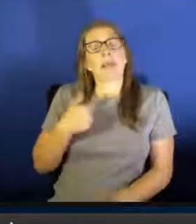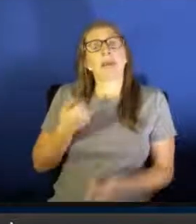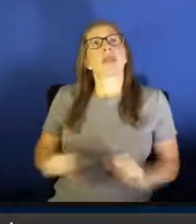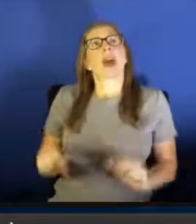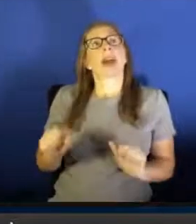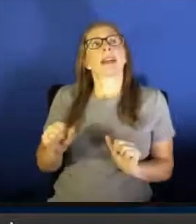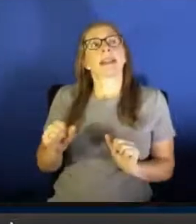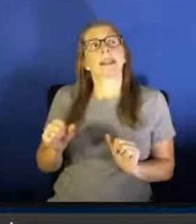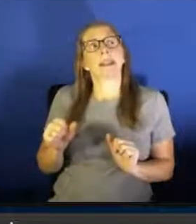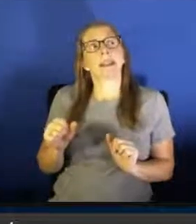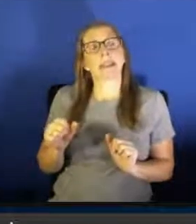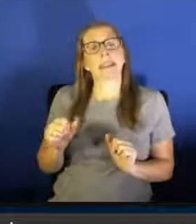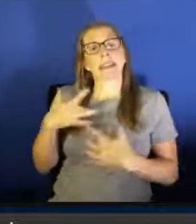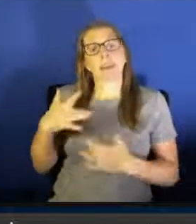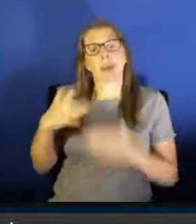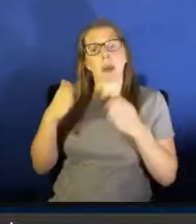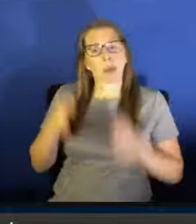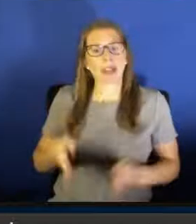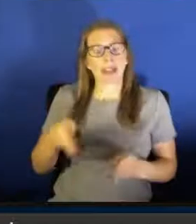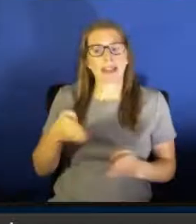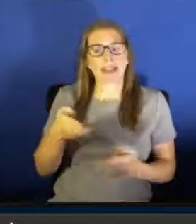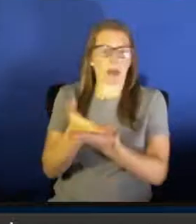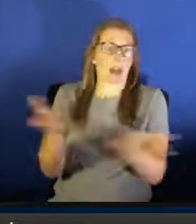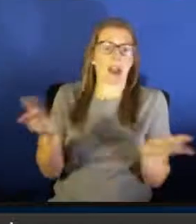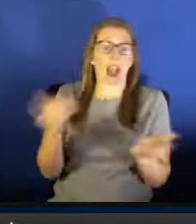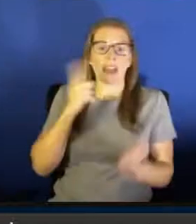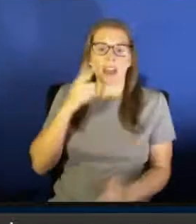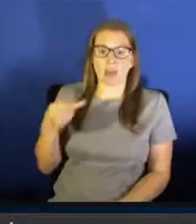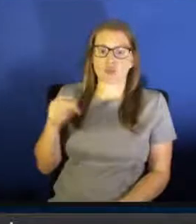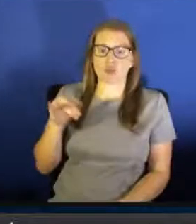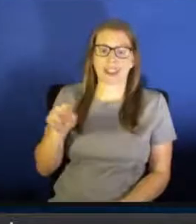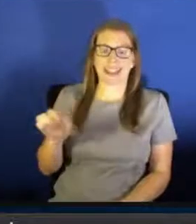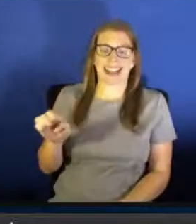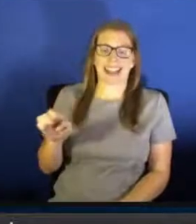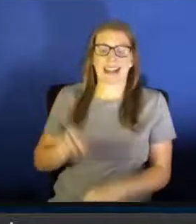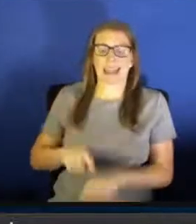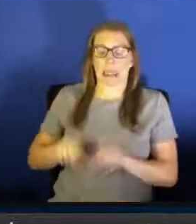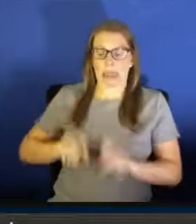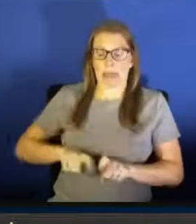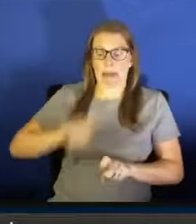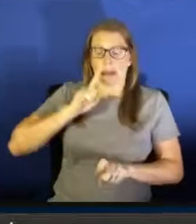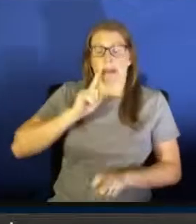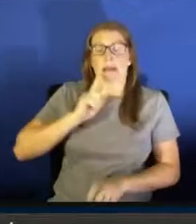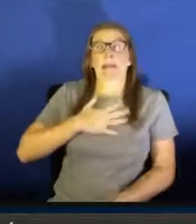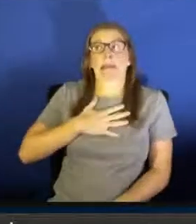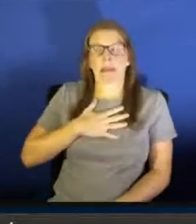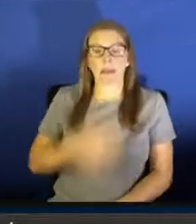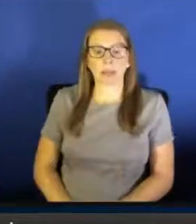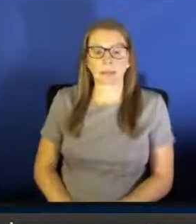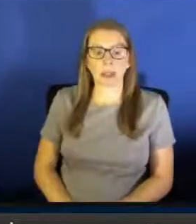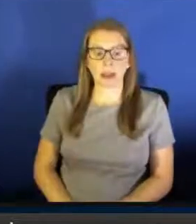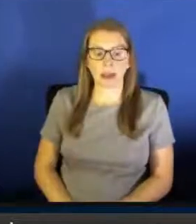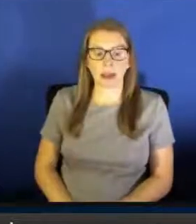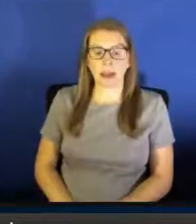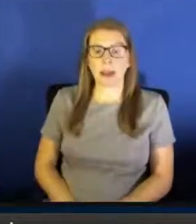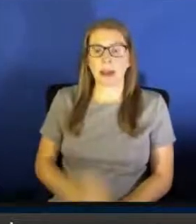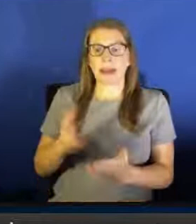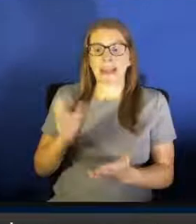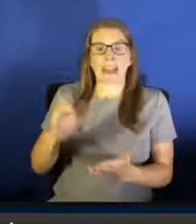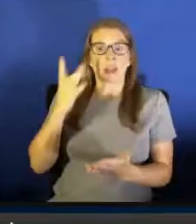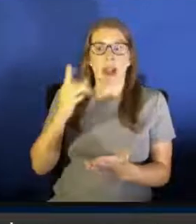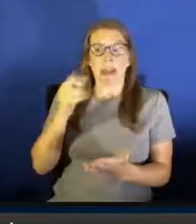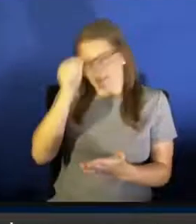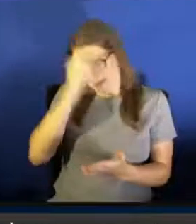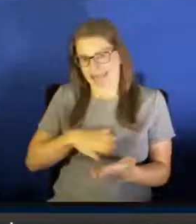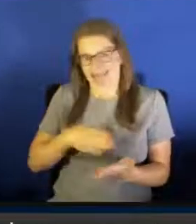the typical person out there, because when I think of a prostate exam, that's what I'm thinking of, and maybe that's why men don't go get it. So how helpful is it for them